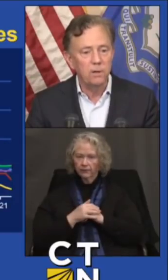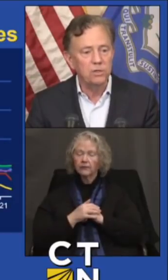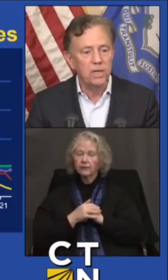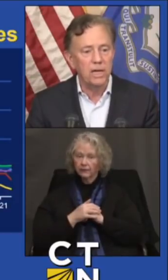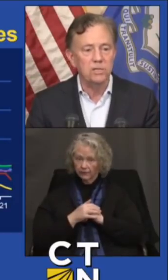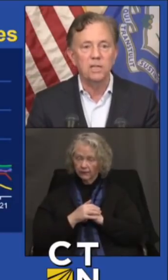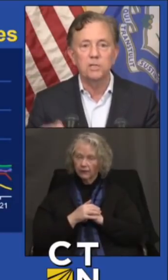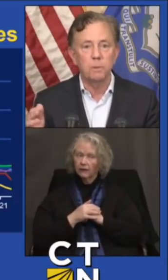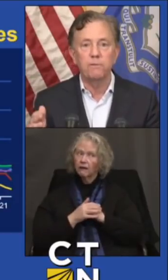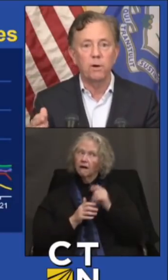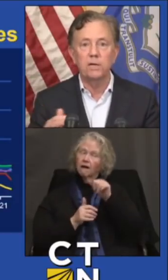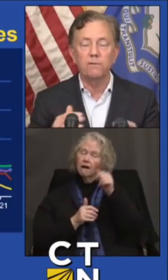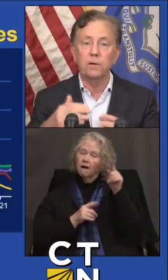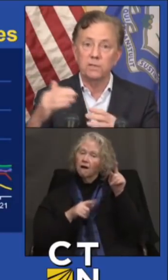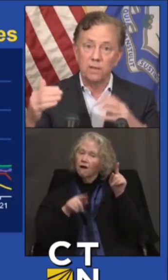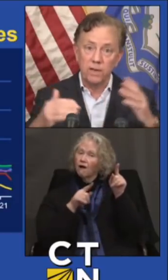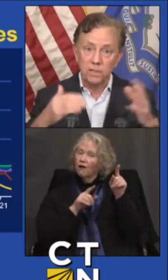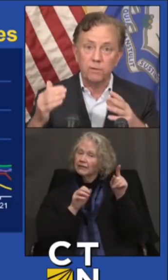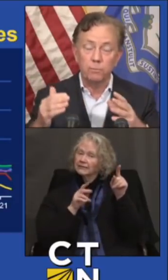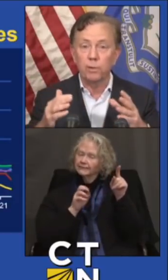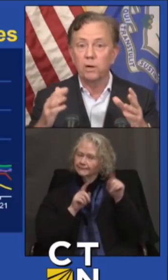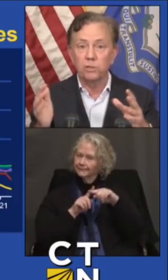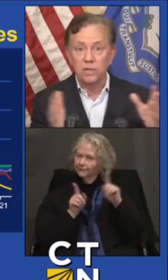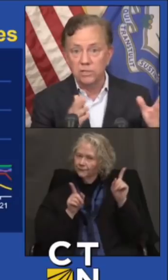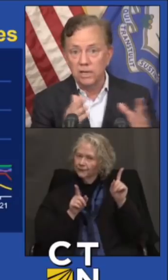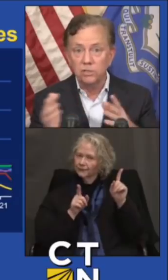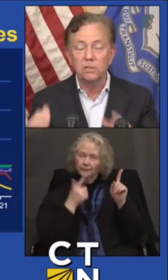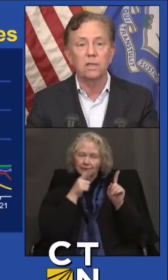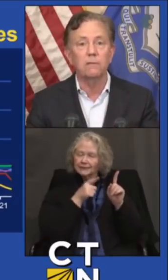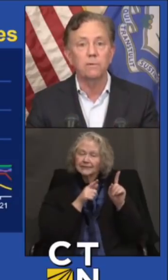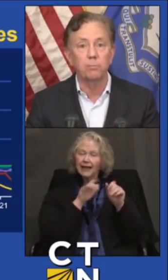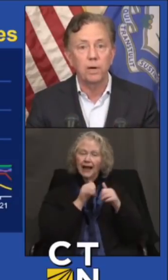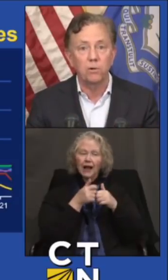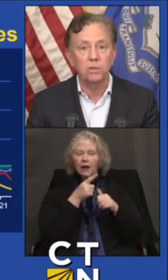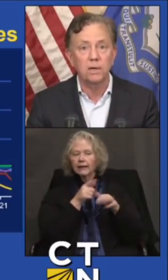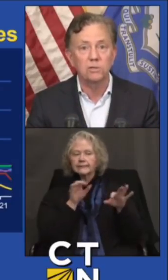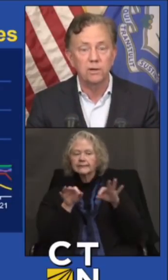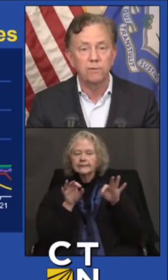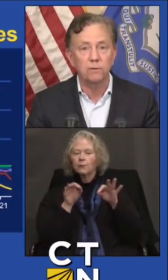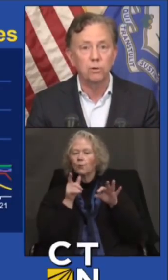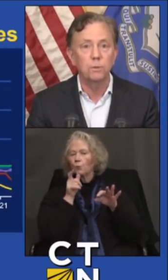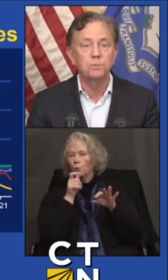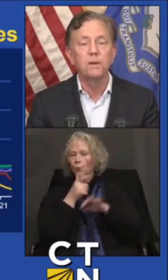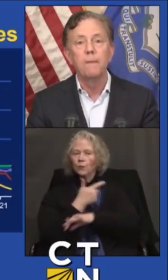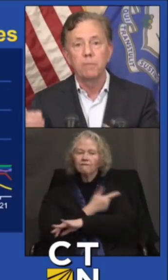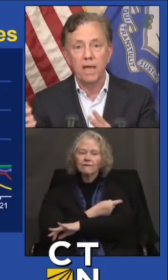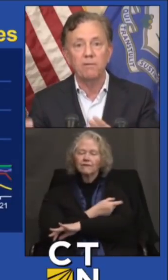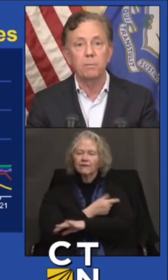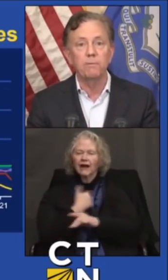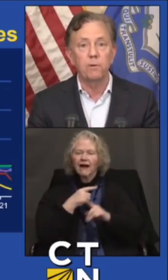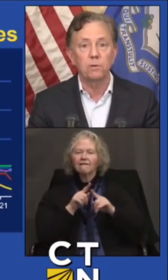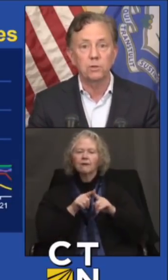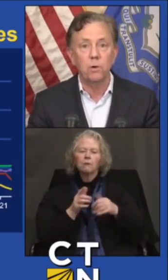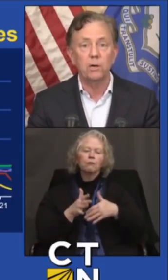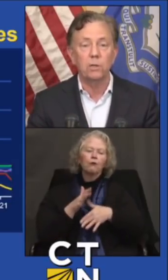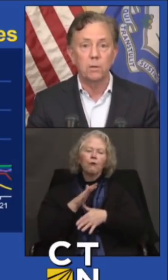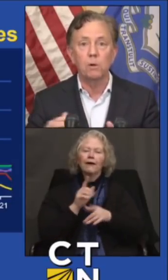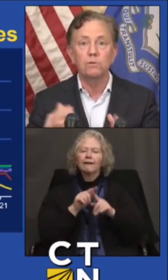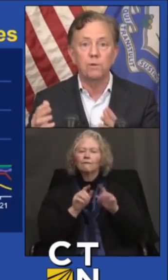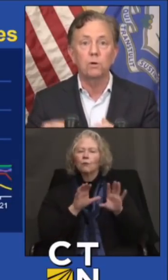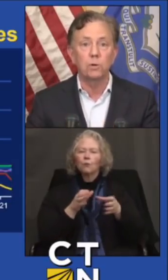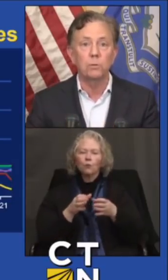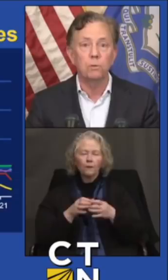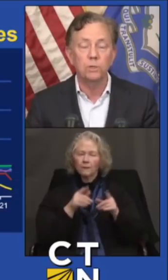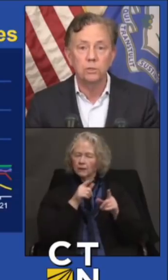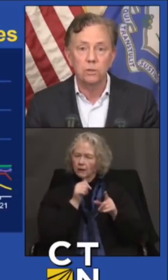see for other states, it's been very different because they've had different prioritizations. They've prioritized different groups. They haven't been focused quite on the